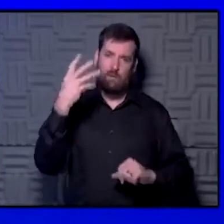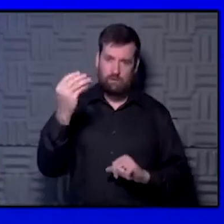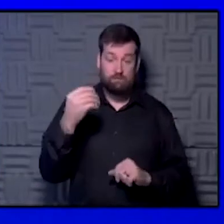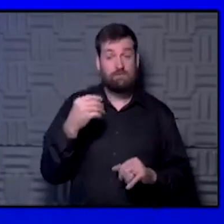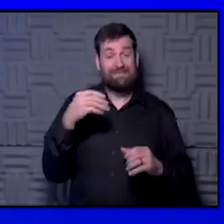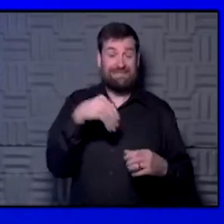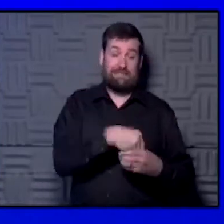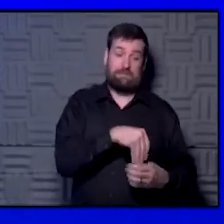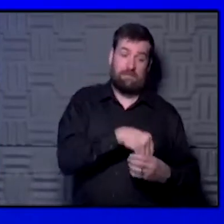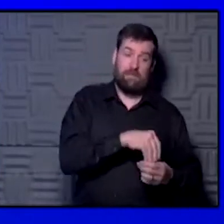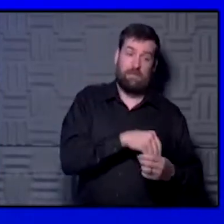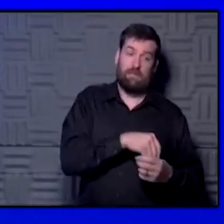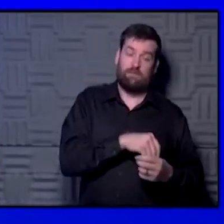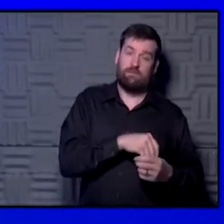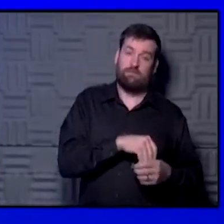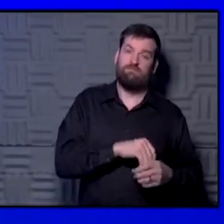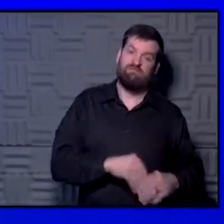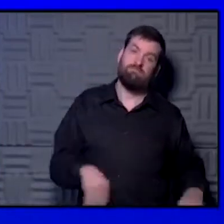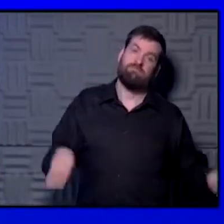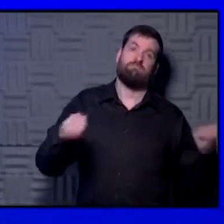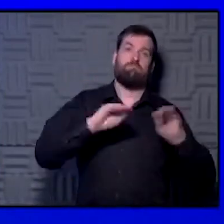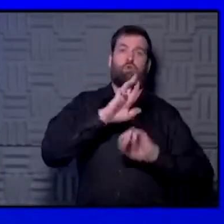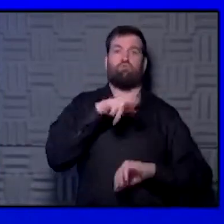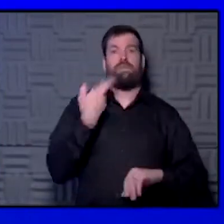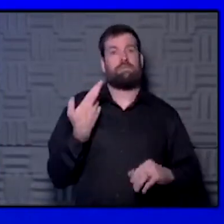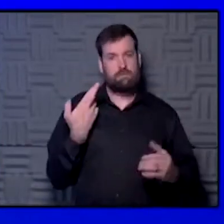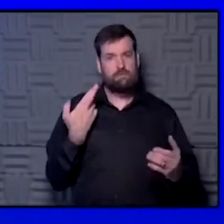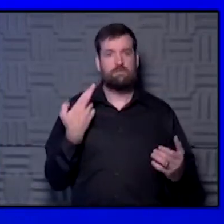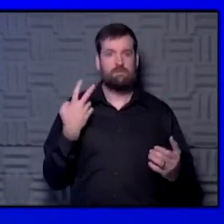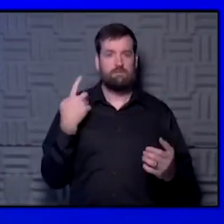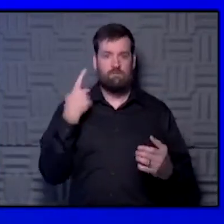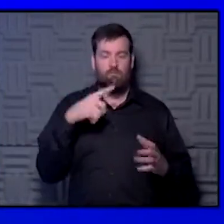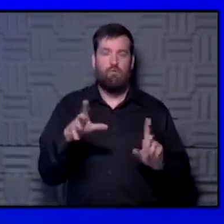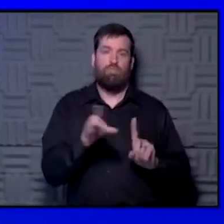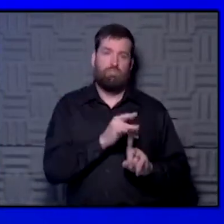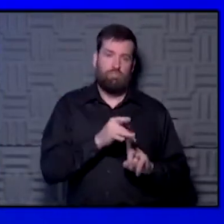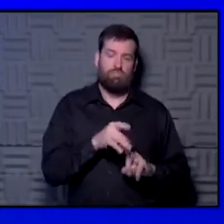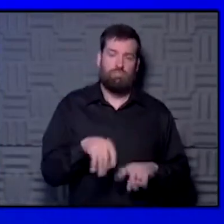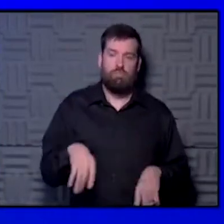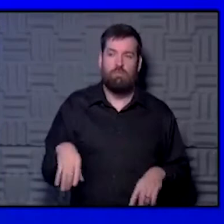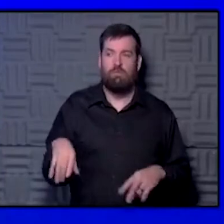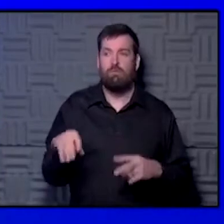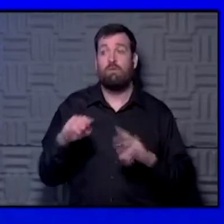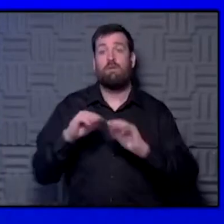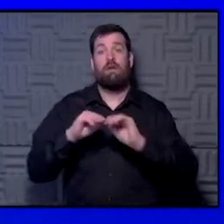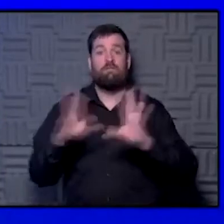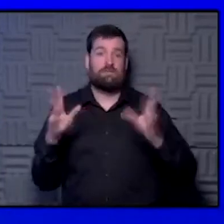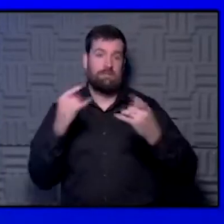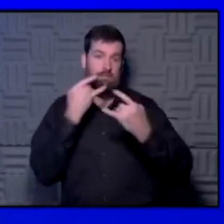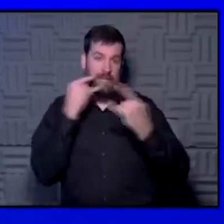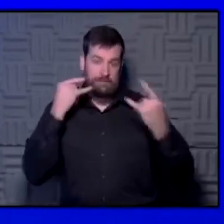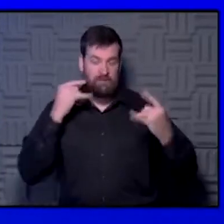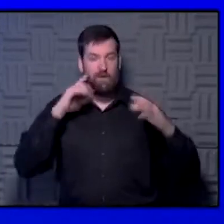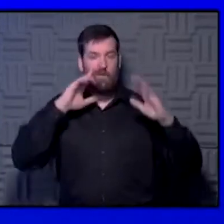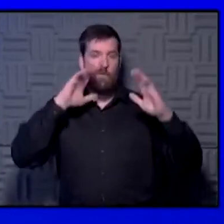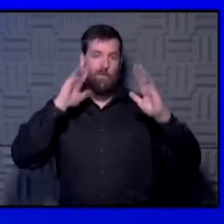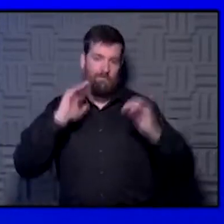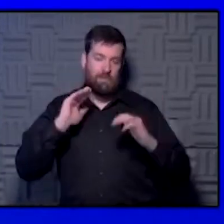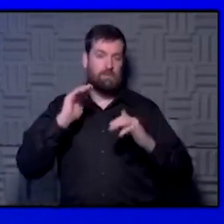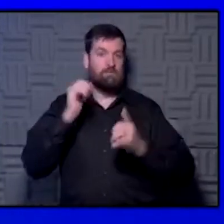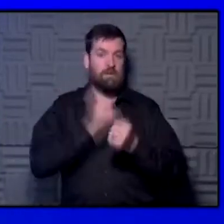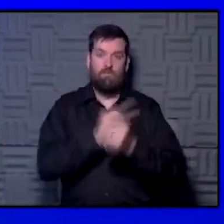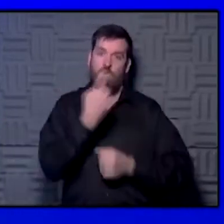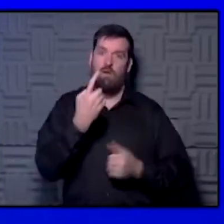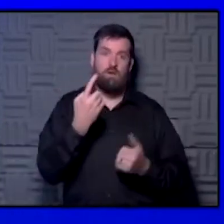that indoors certainly is a risk factor for catching it. Obviously, masking, hopefully everybody wherever